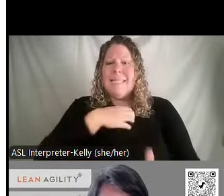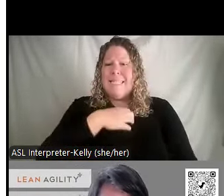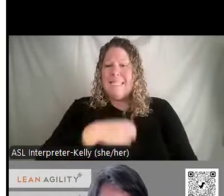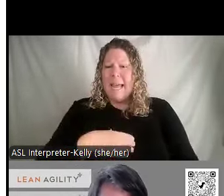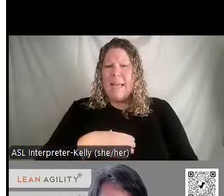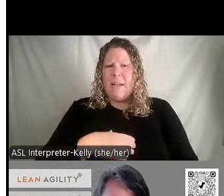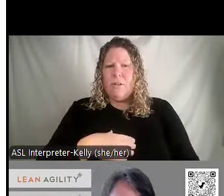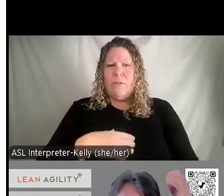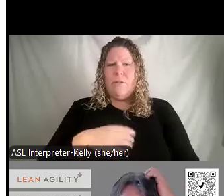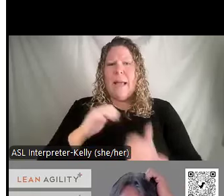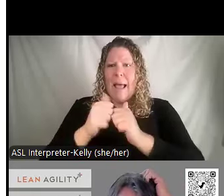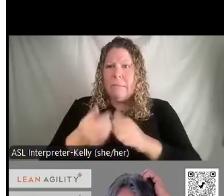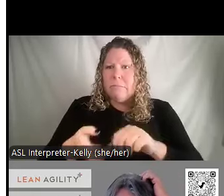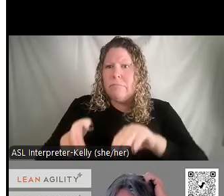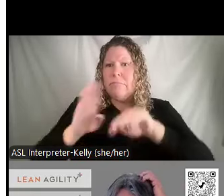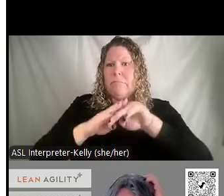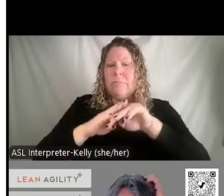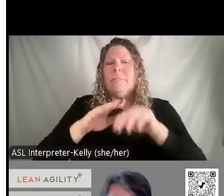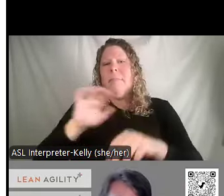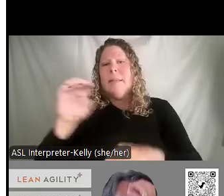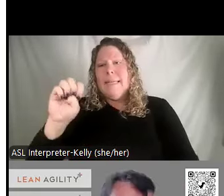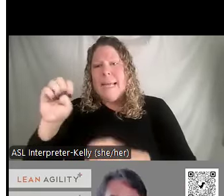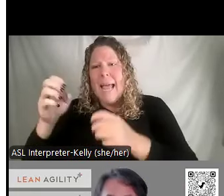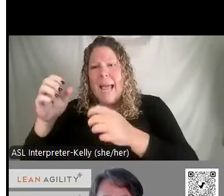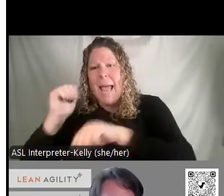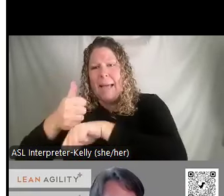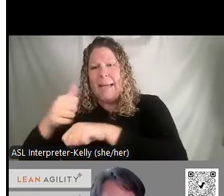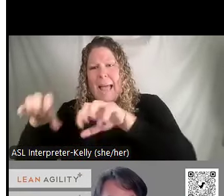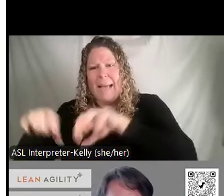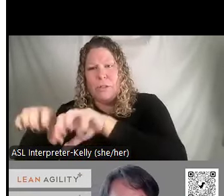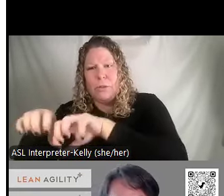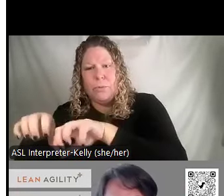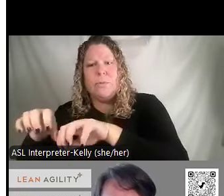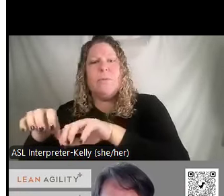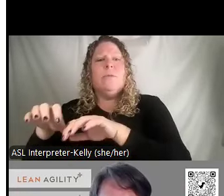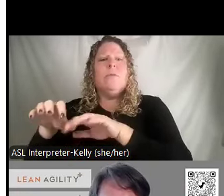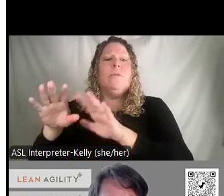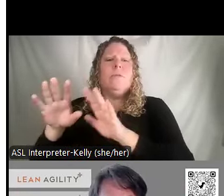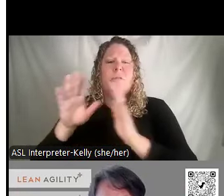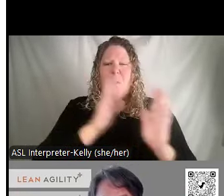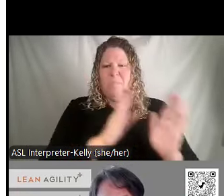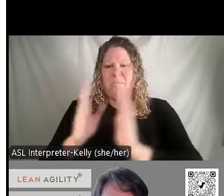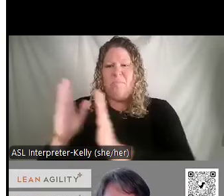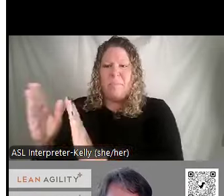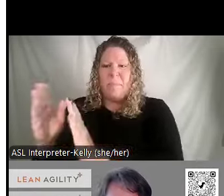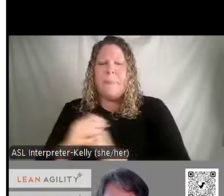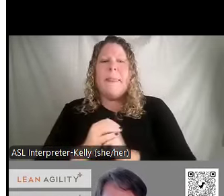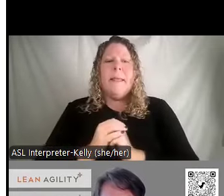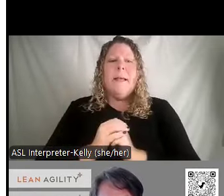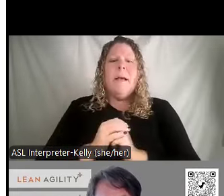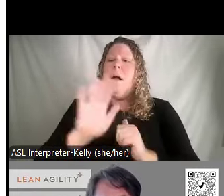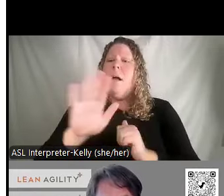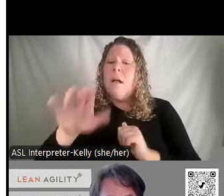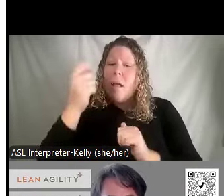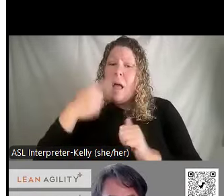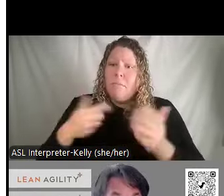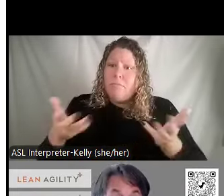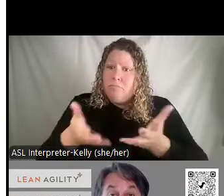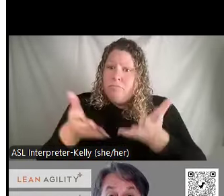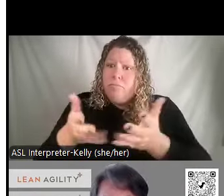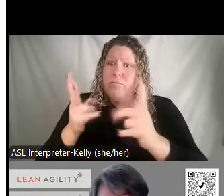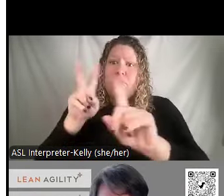score for execution. Now, I'd encourage you to try to apply this to a project or an initiative. It doesn't have to be a lean project or transformation